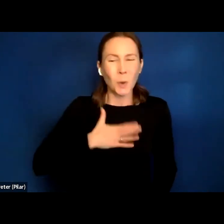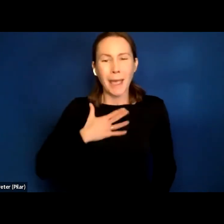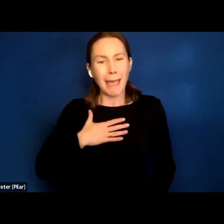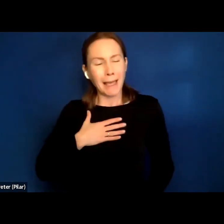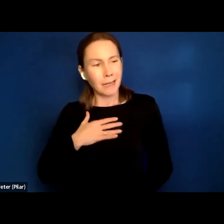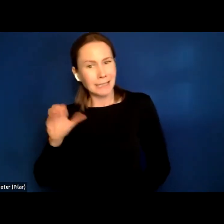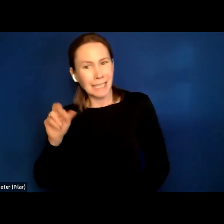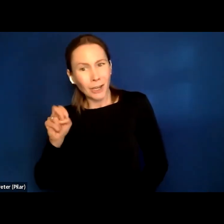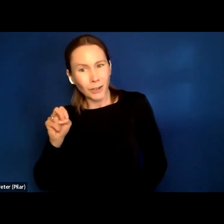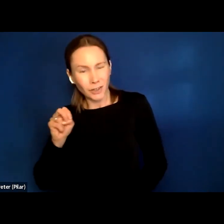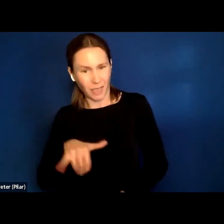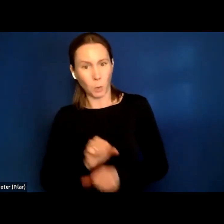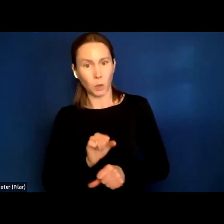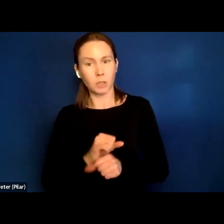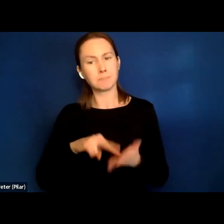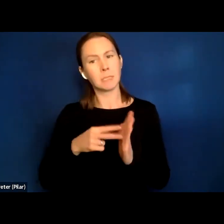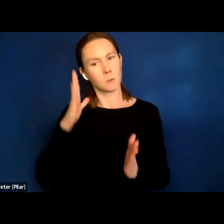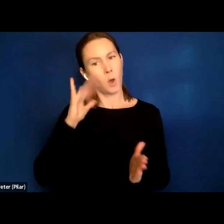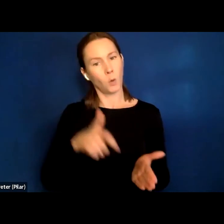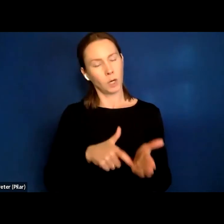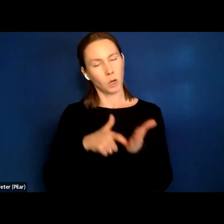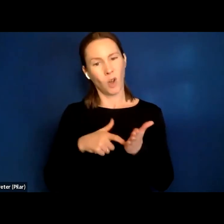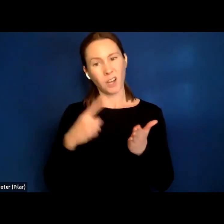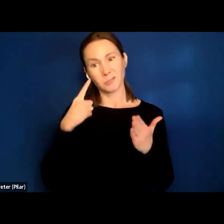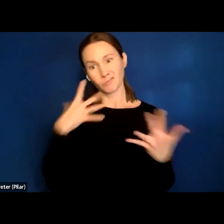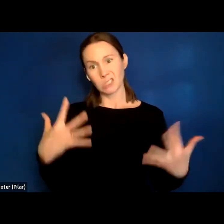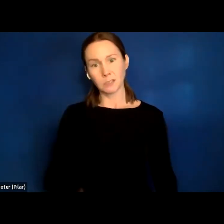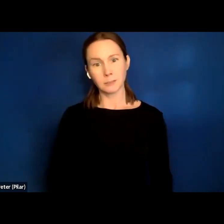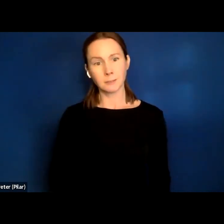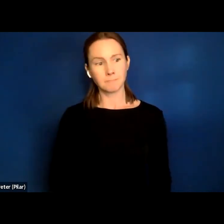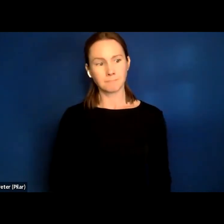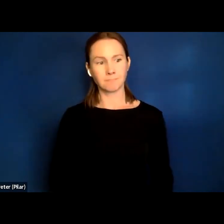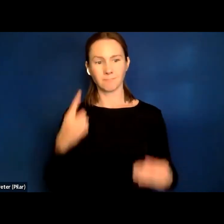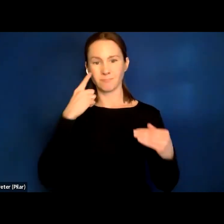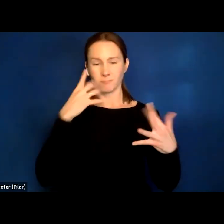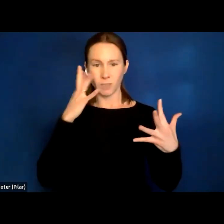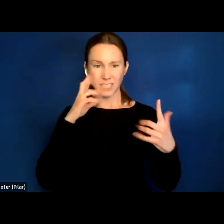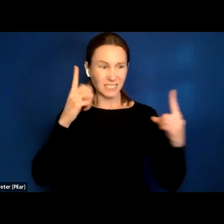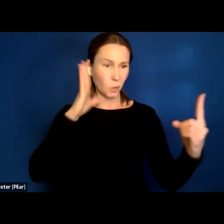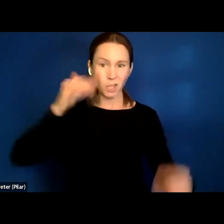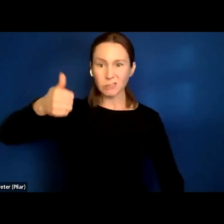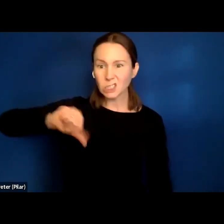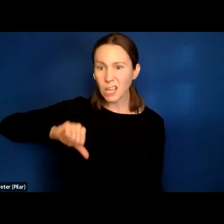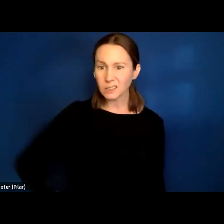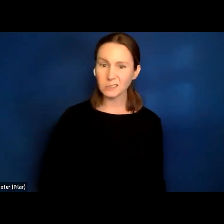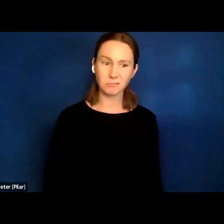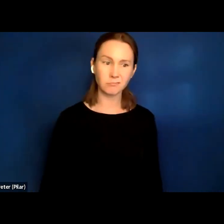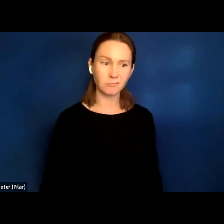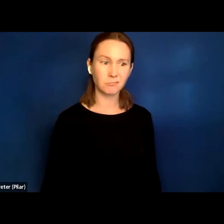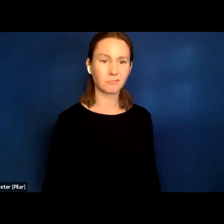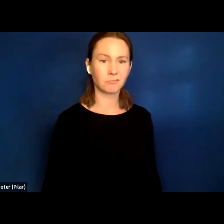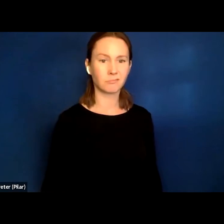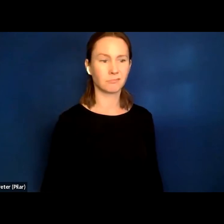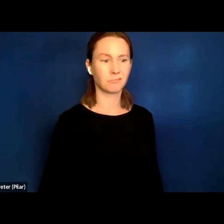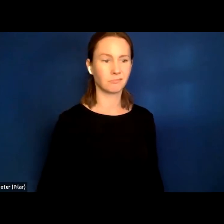comes from knowing about the risk it takes to share a dream, the risk of rejection, and also the risk of